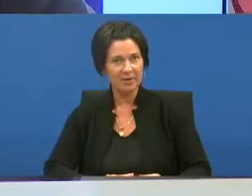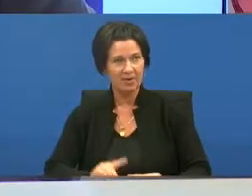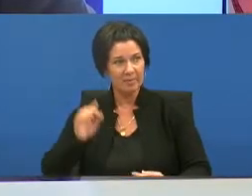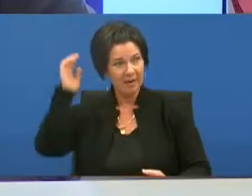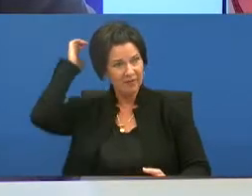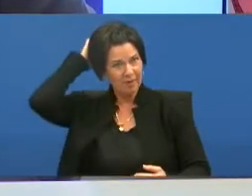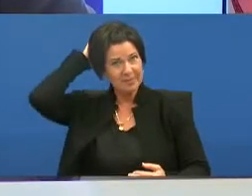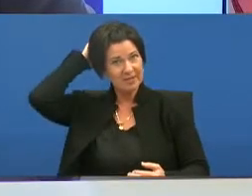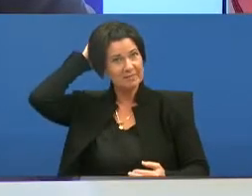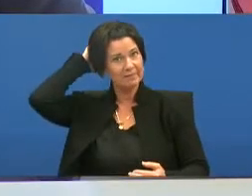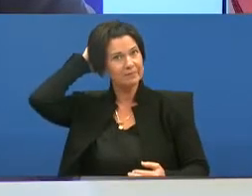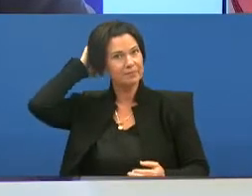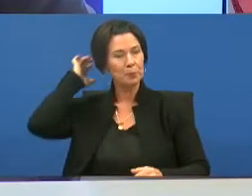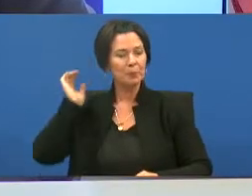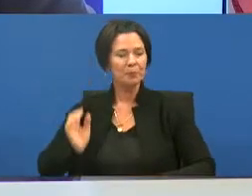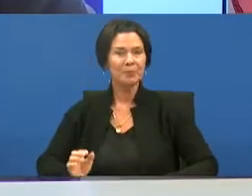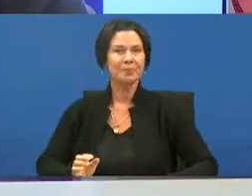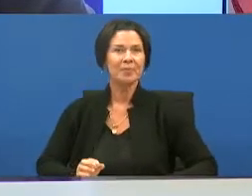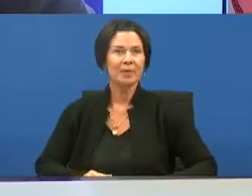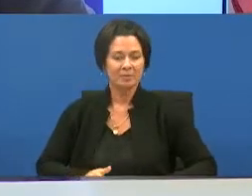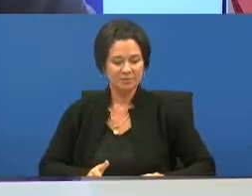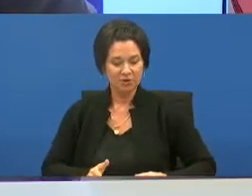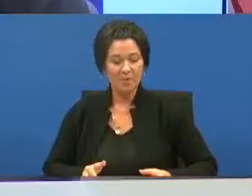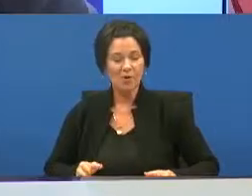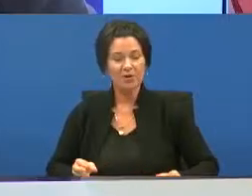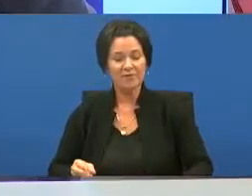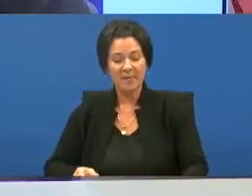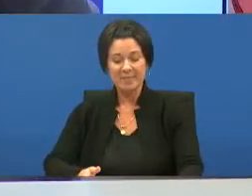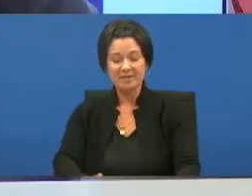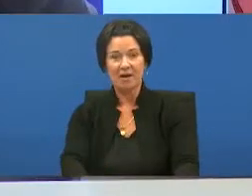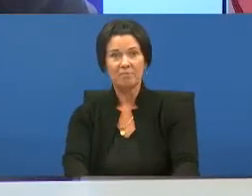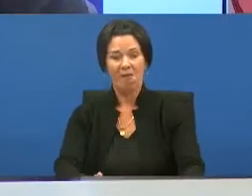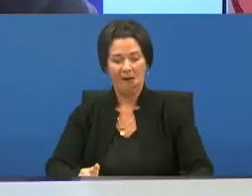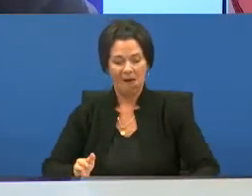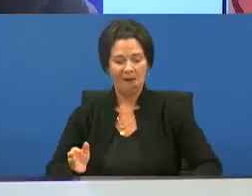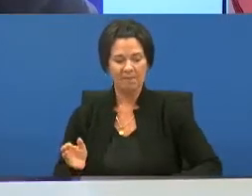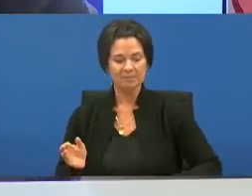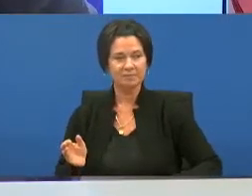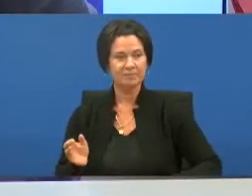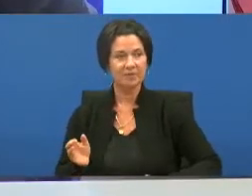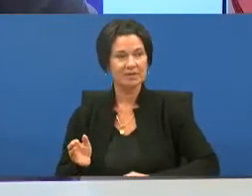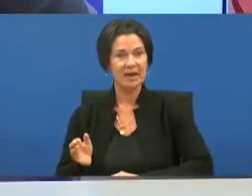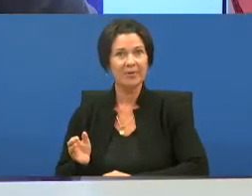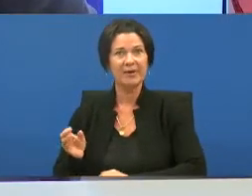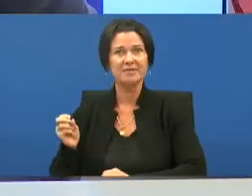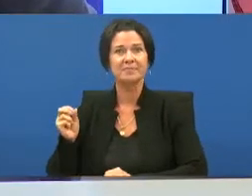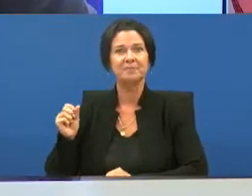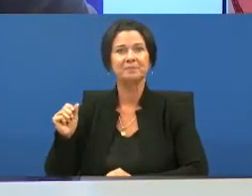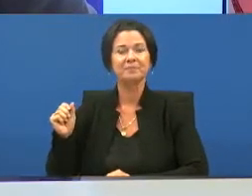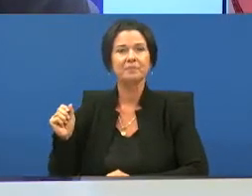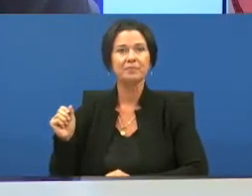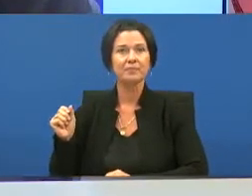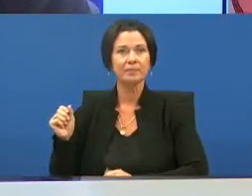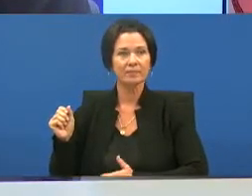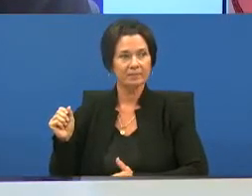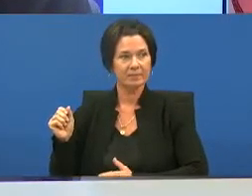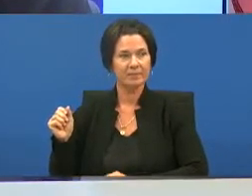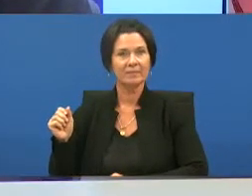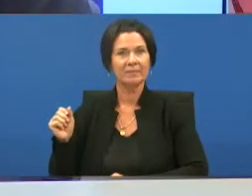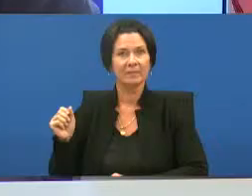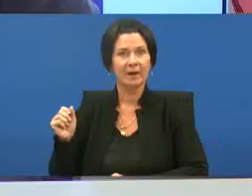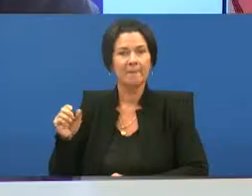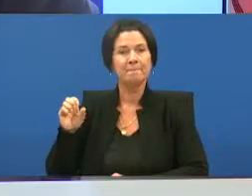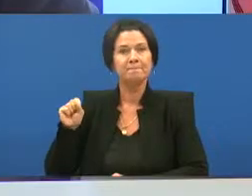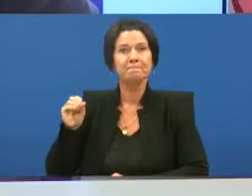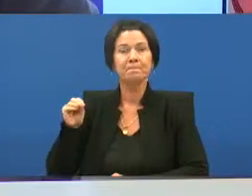plan that's been turned in, that's working its way through. Do you know, if you don't have it in front of you, do you know, is the